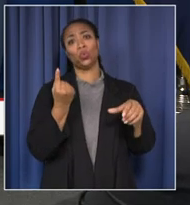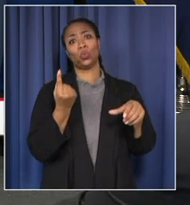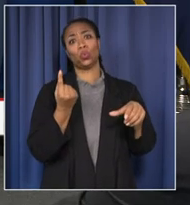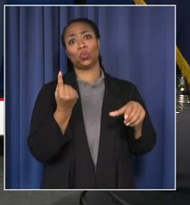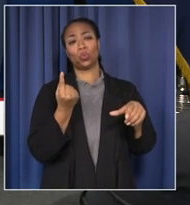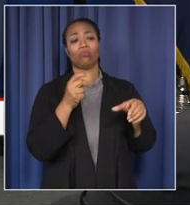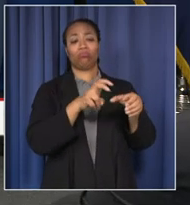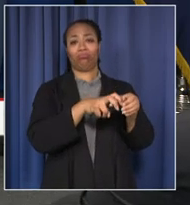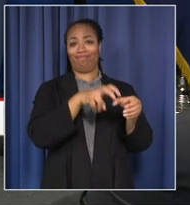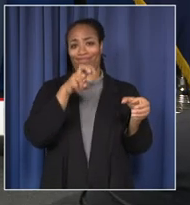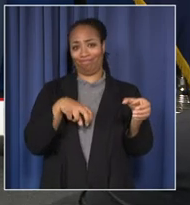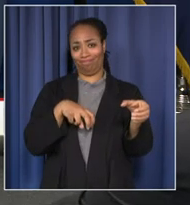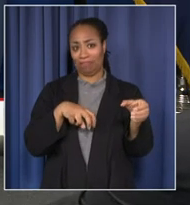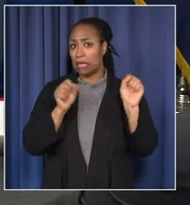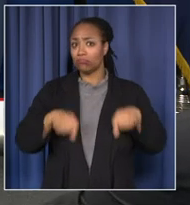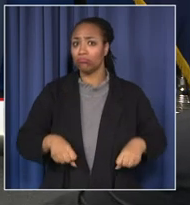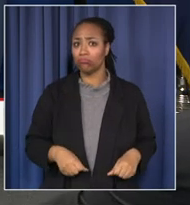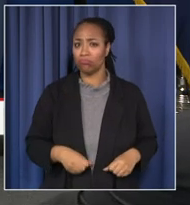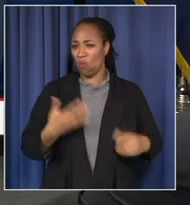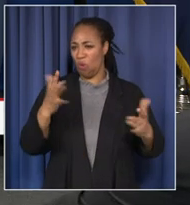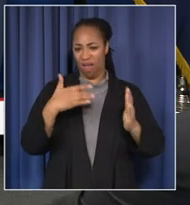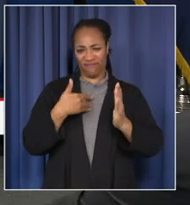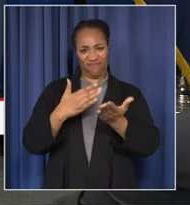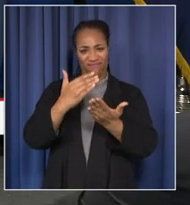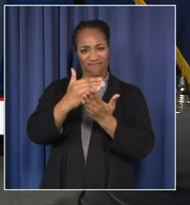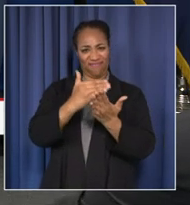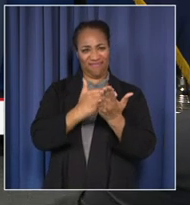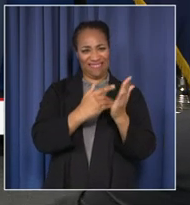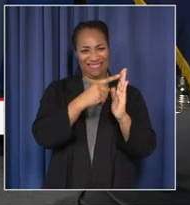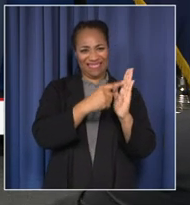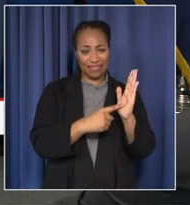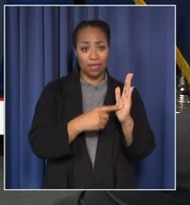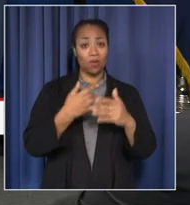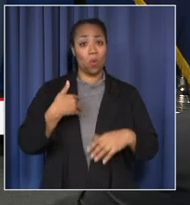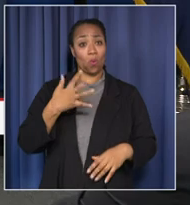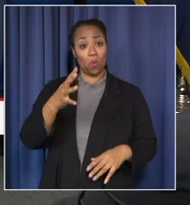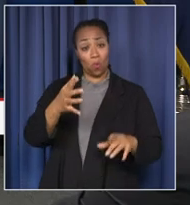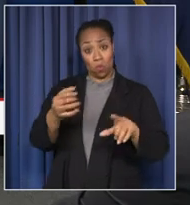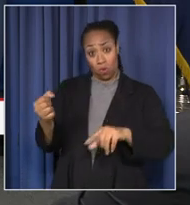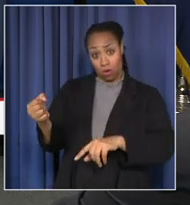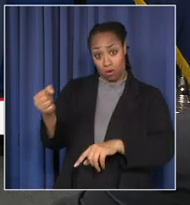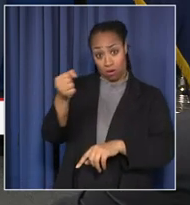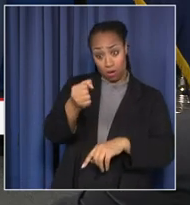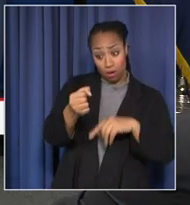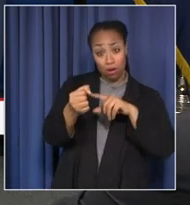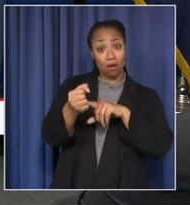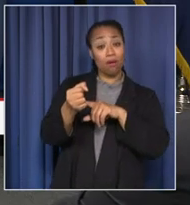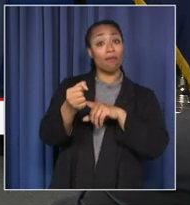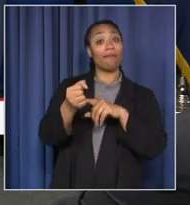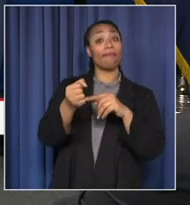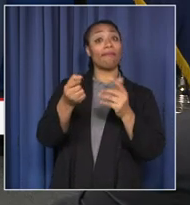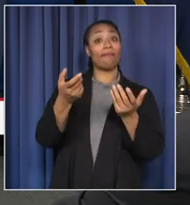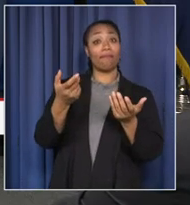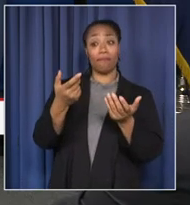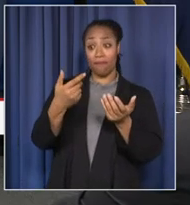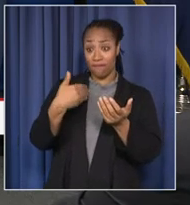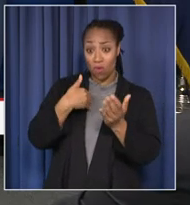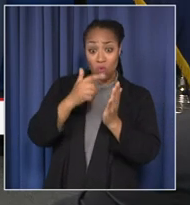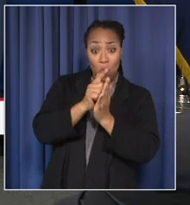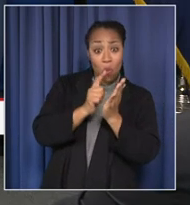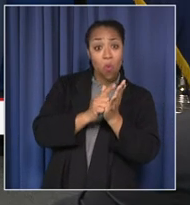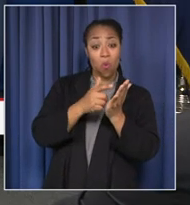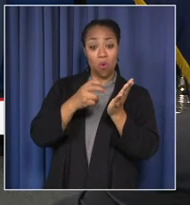before that. We would have had a official linger until the criminal justice process had run its